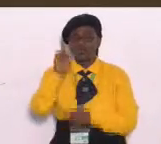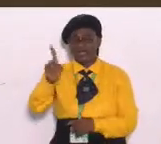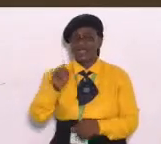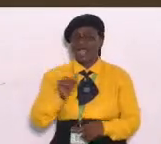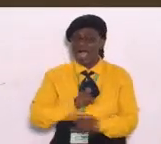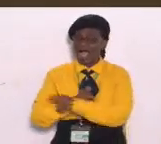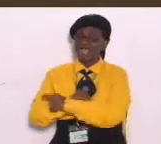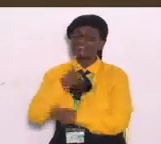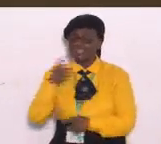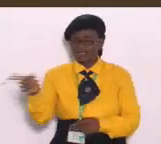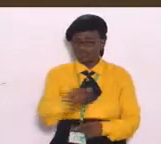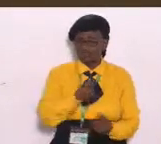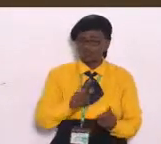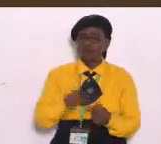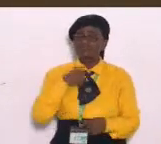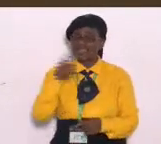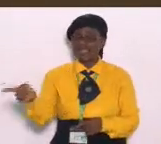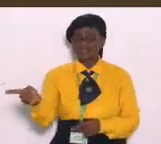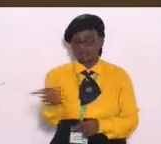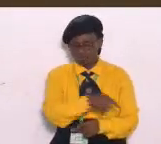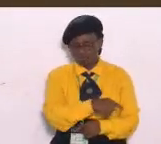telling you to tell you